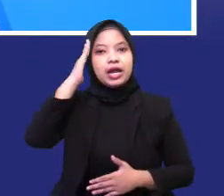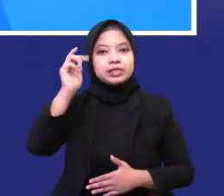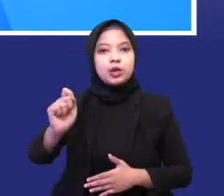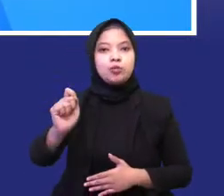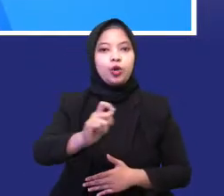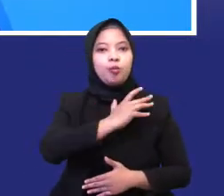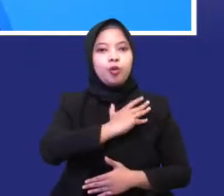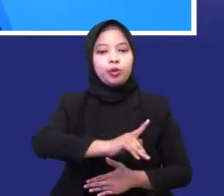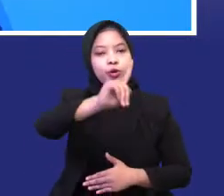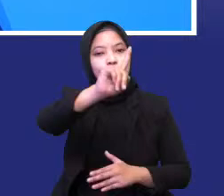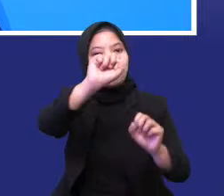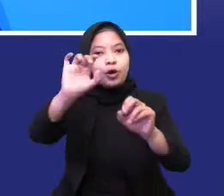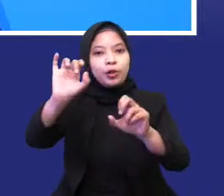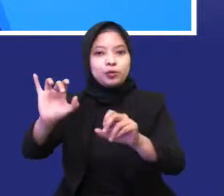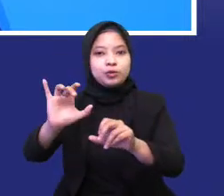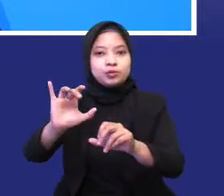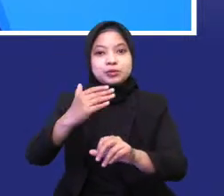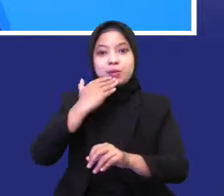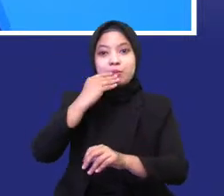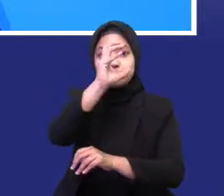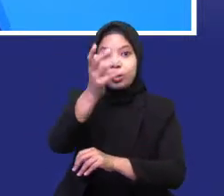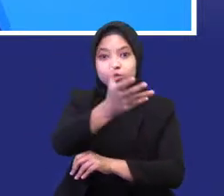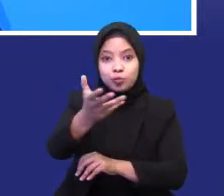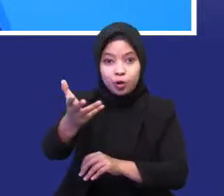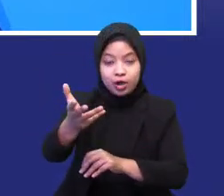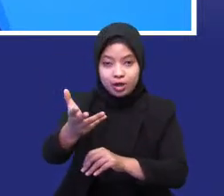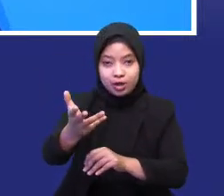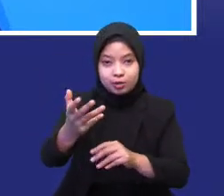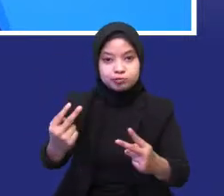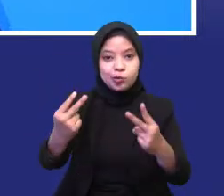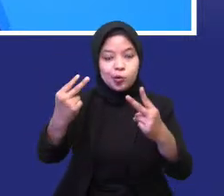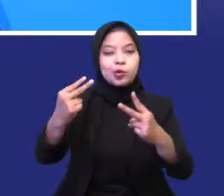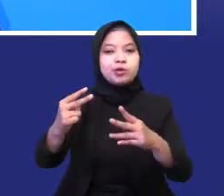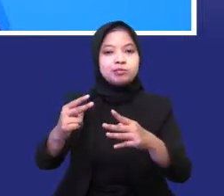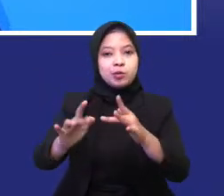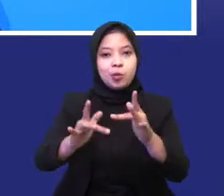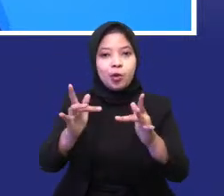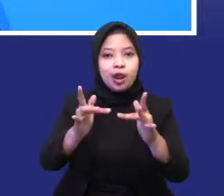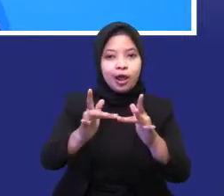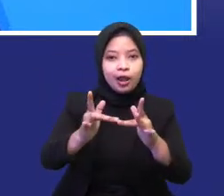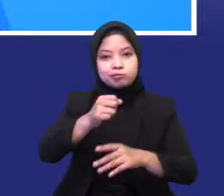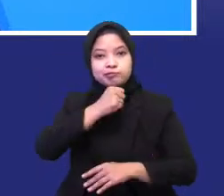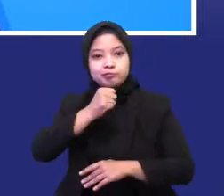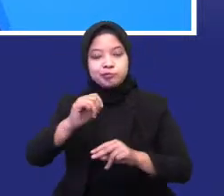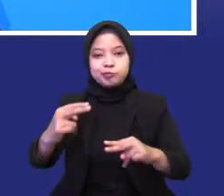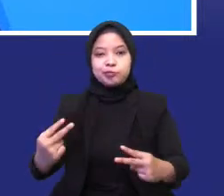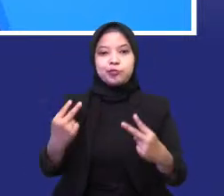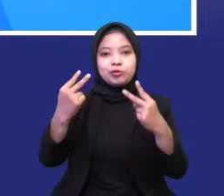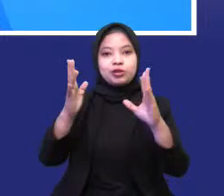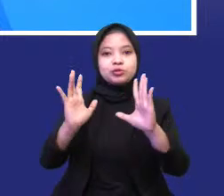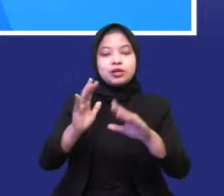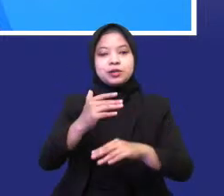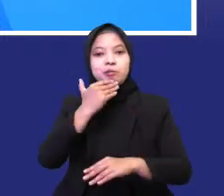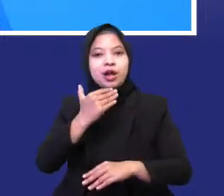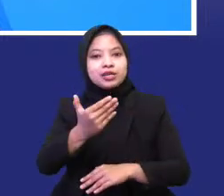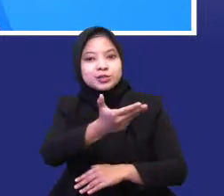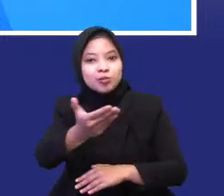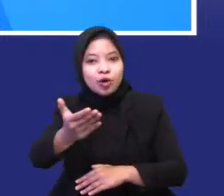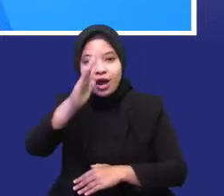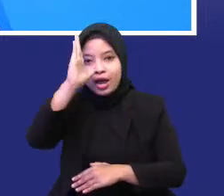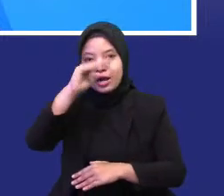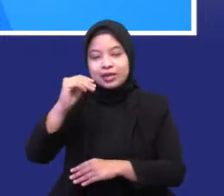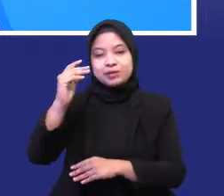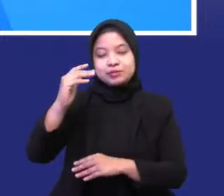Assalamualaikum warahmatullahi wabarakatuh. Good afternoon to all members of the press, and also thank you for coming to today's